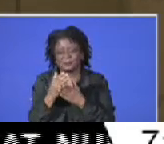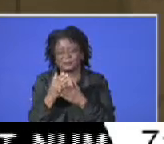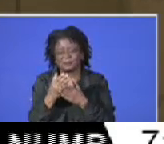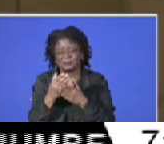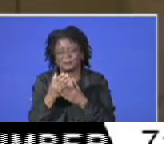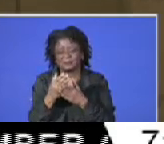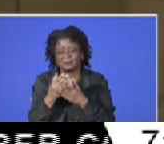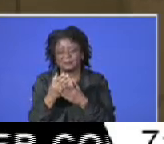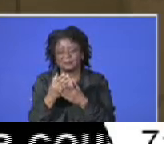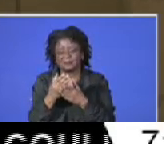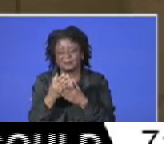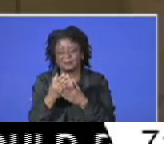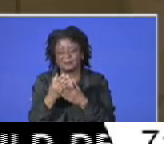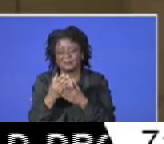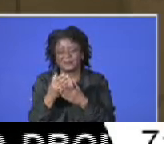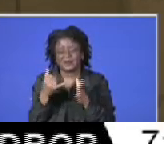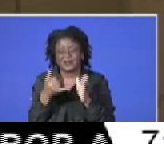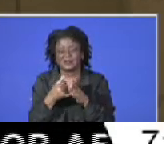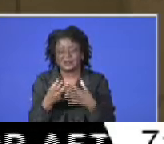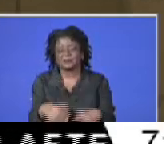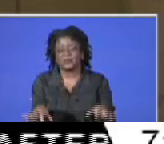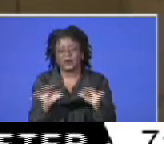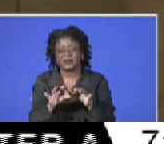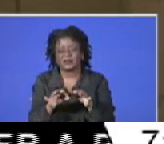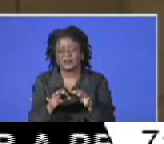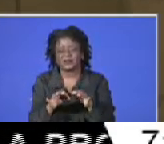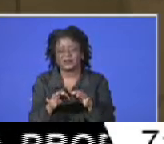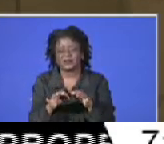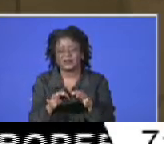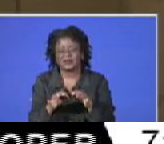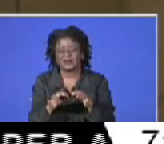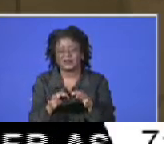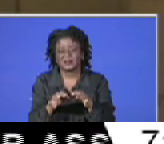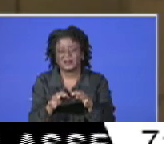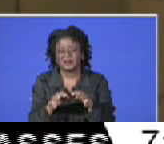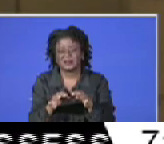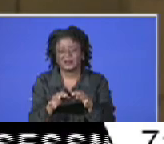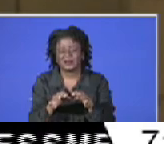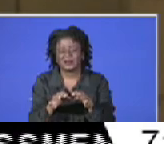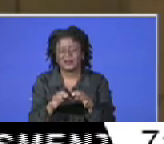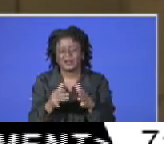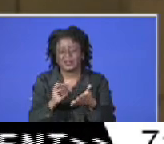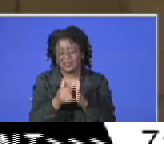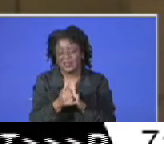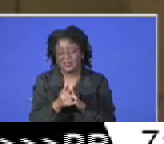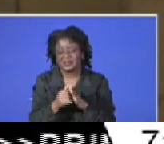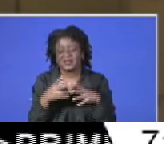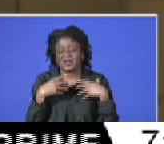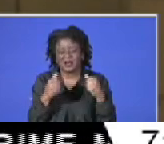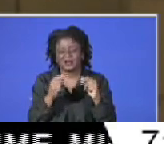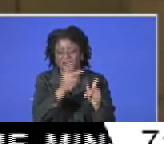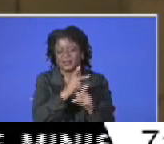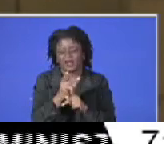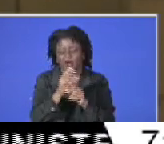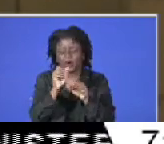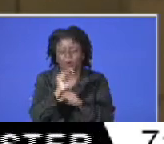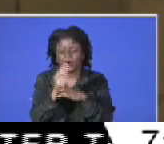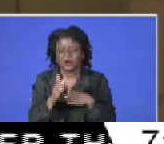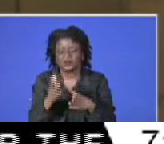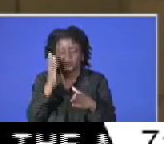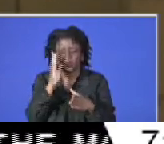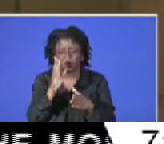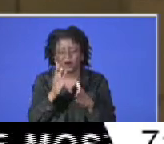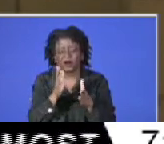that, these healthcare workers have been exposed potentially to confirmed cases, and that, of course, within itself, it